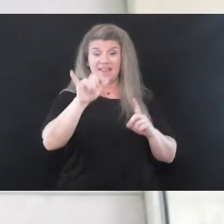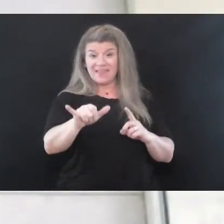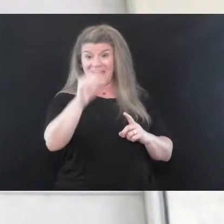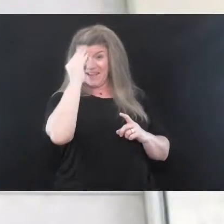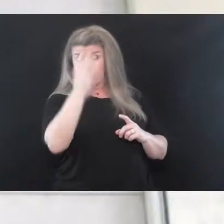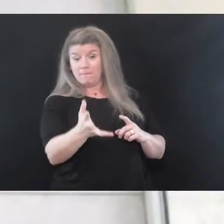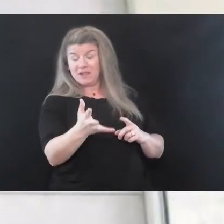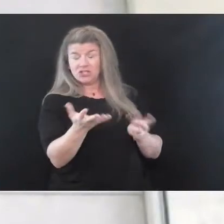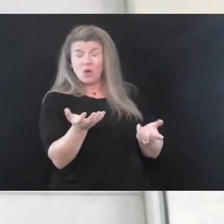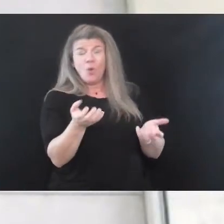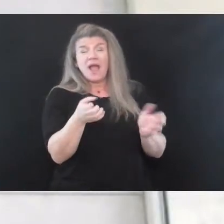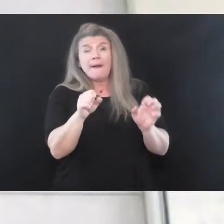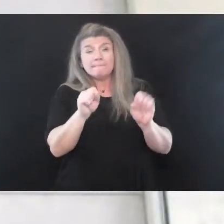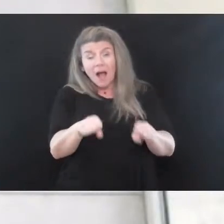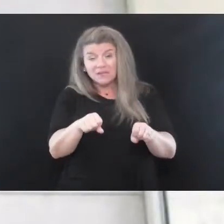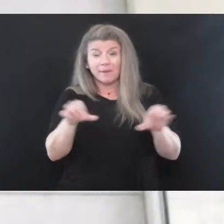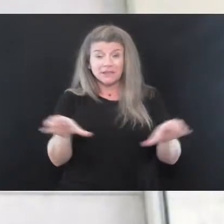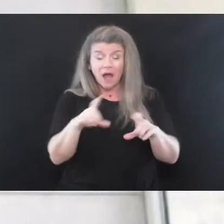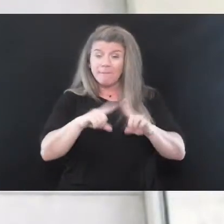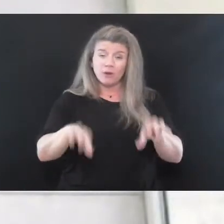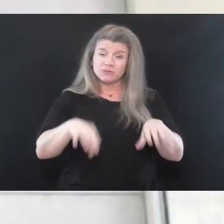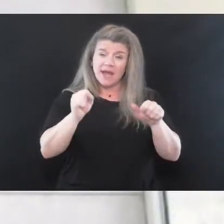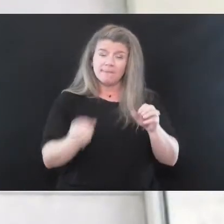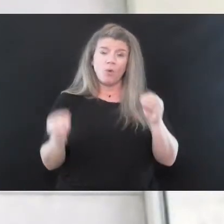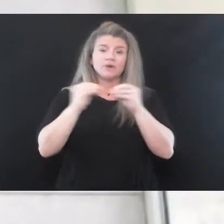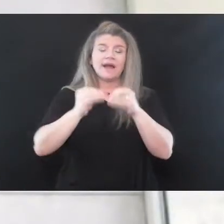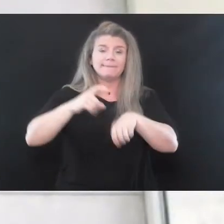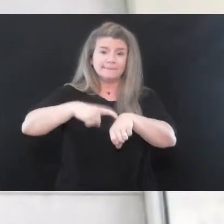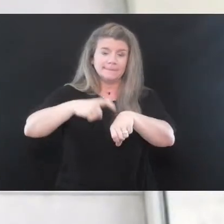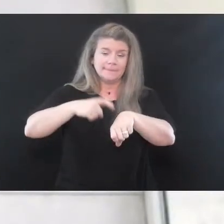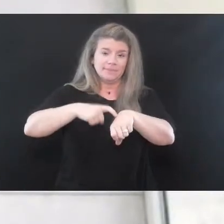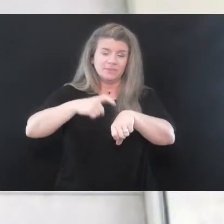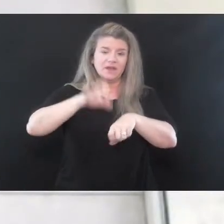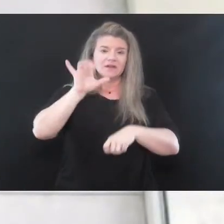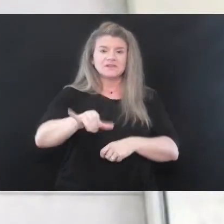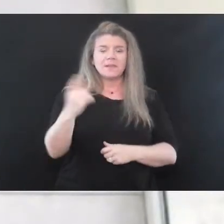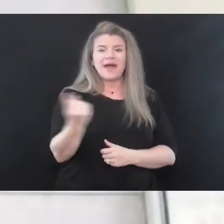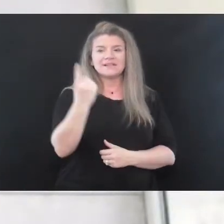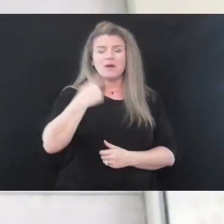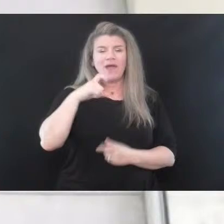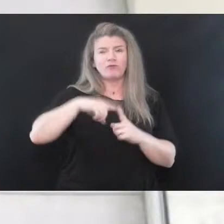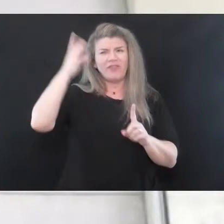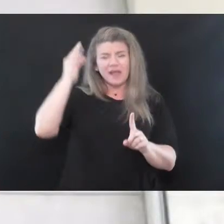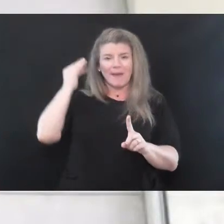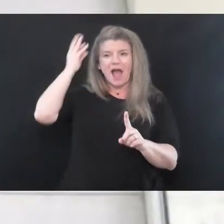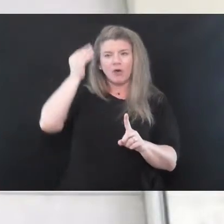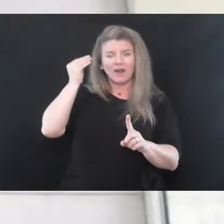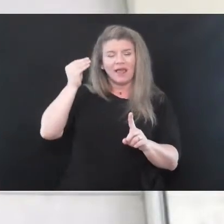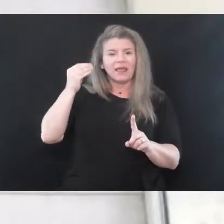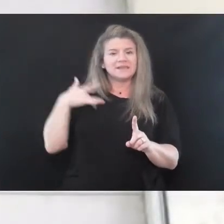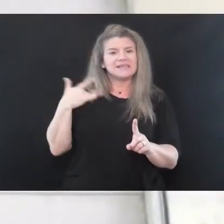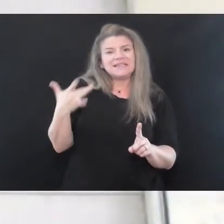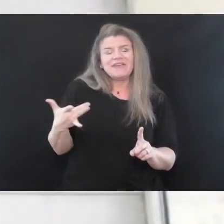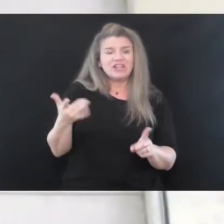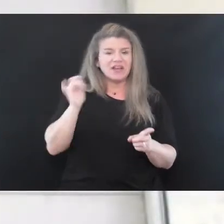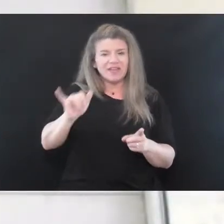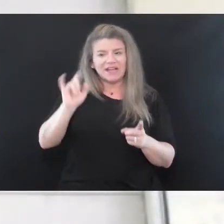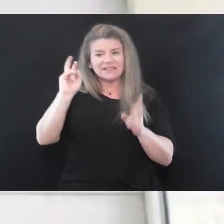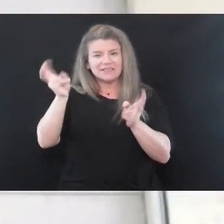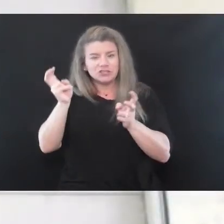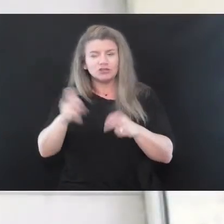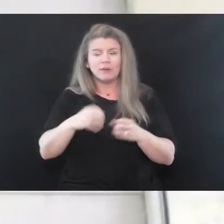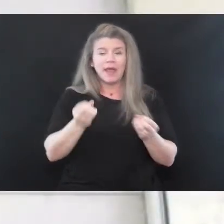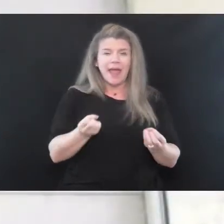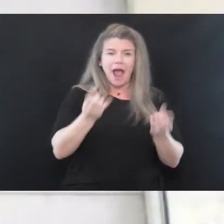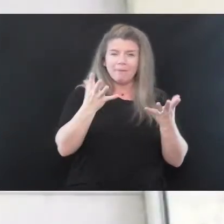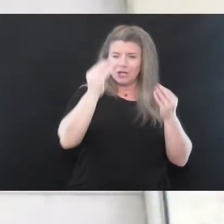it could possibly be done, but it'll take a lot of time. So that is something we'd have to think about, the sensitivity of it and how much information we'd